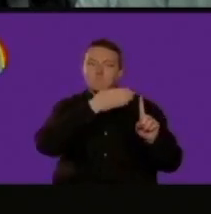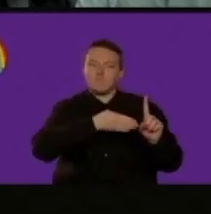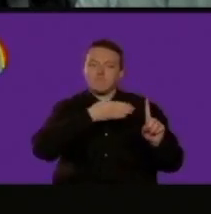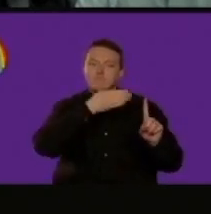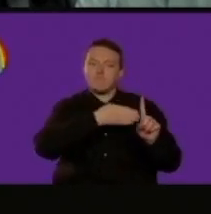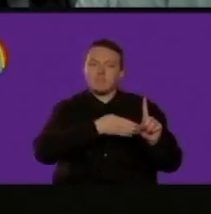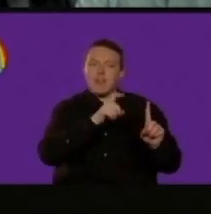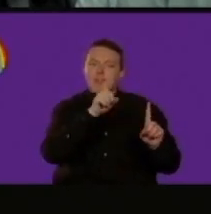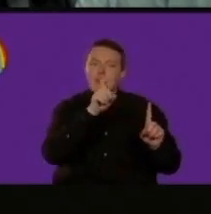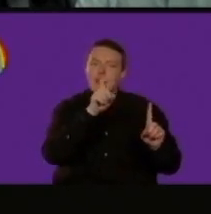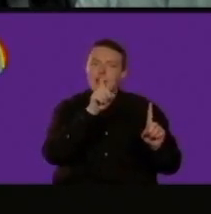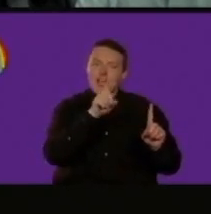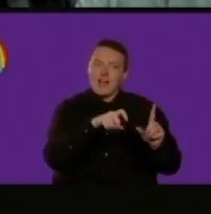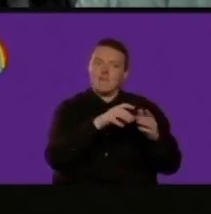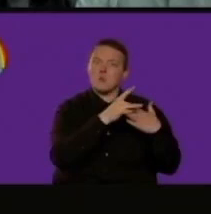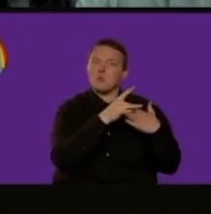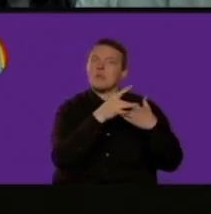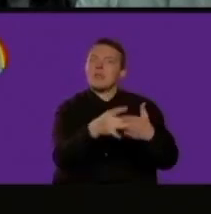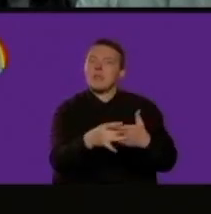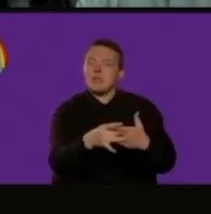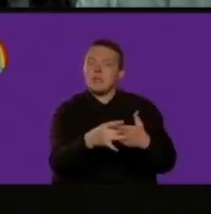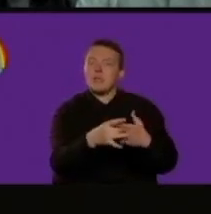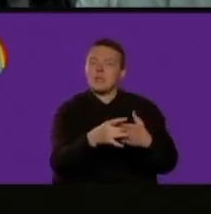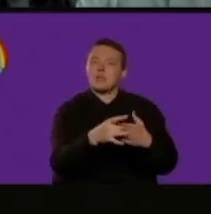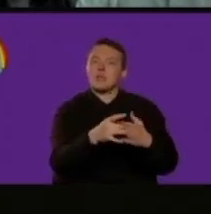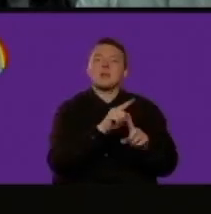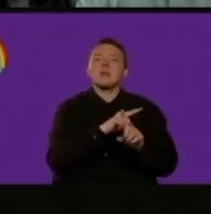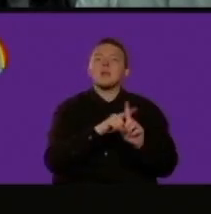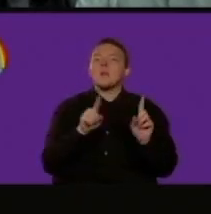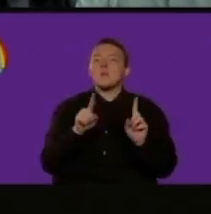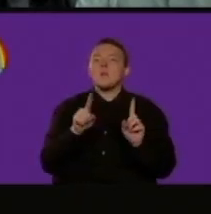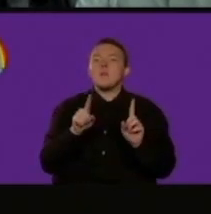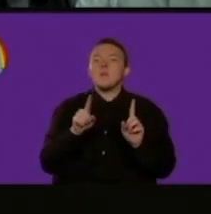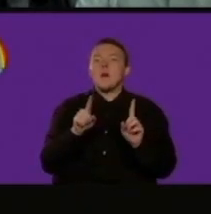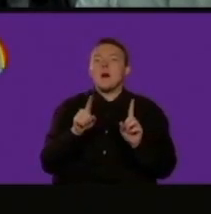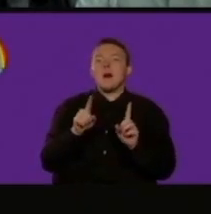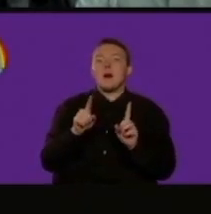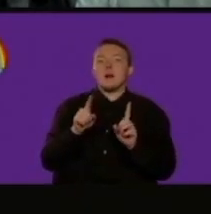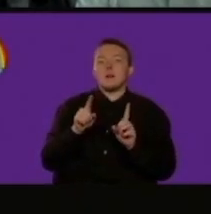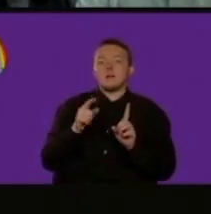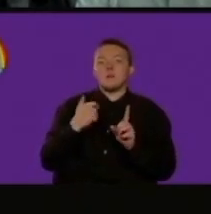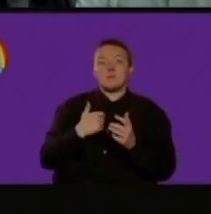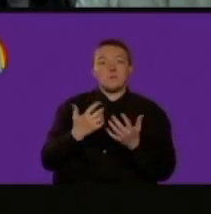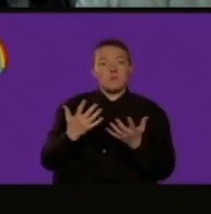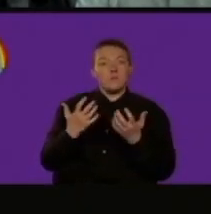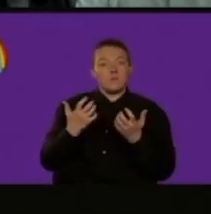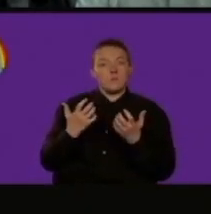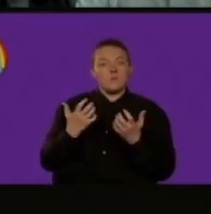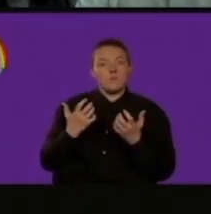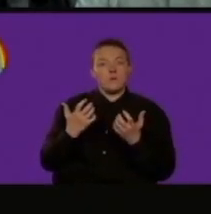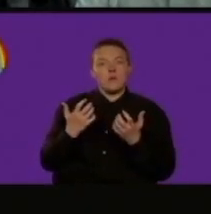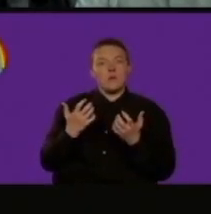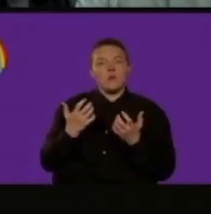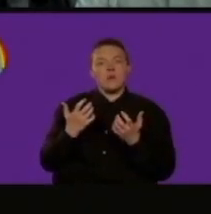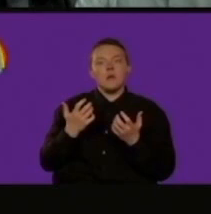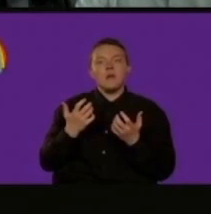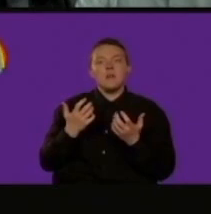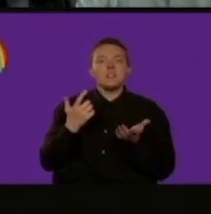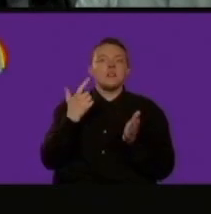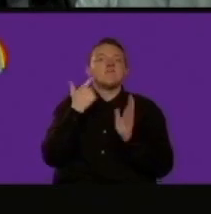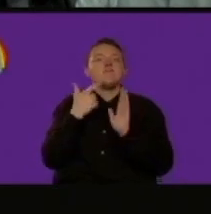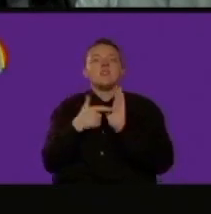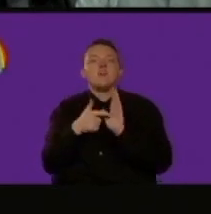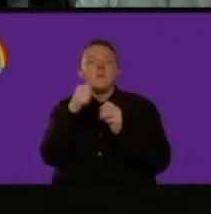But if we can get it, it's very interesting. And this leads me to another question. You're talking about